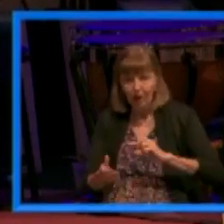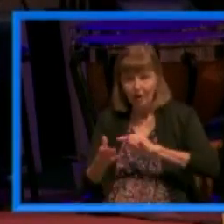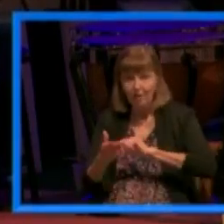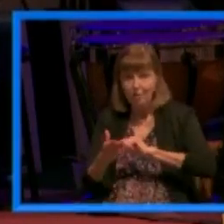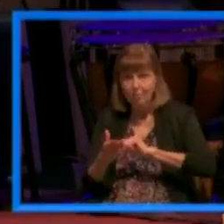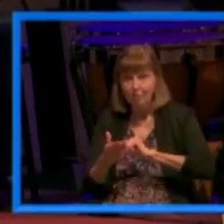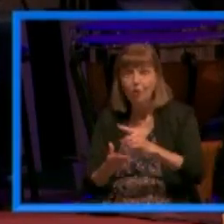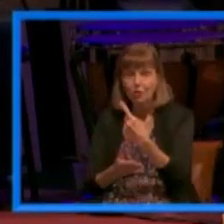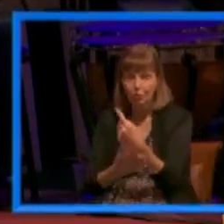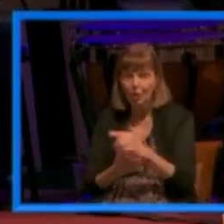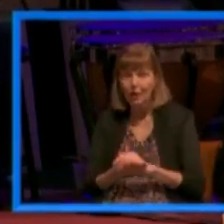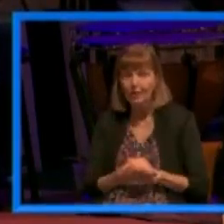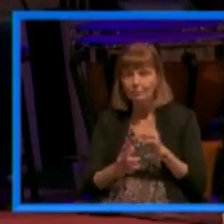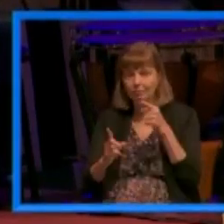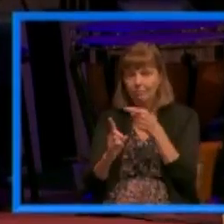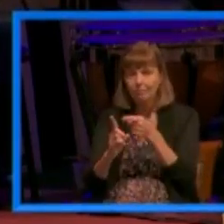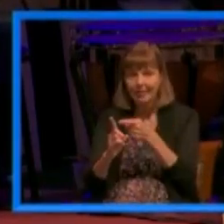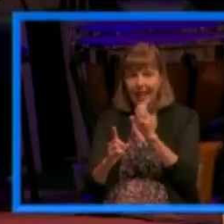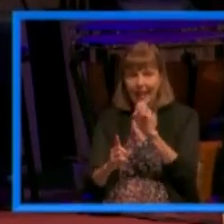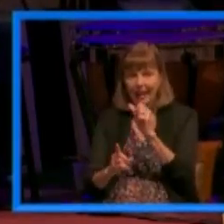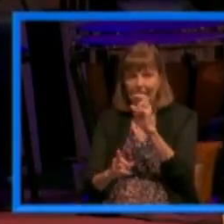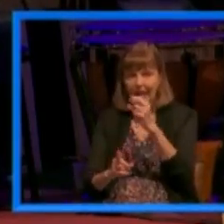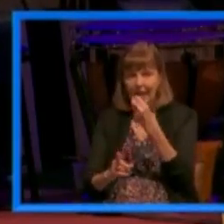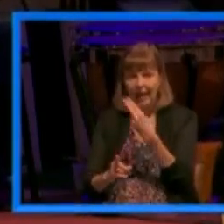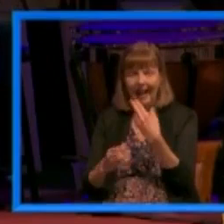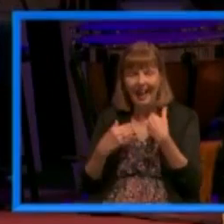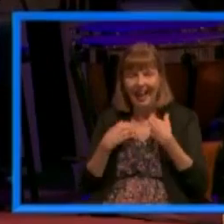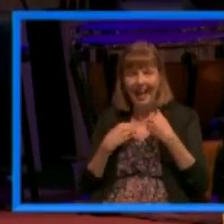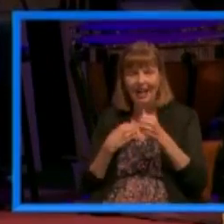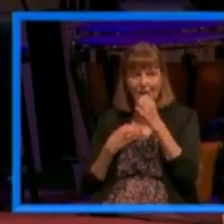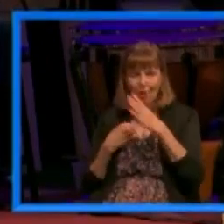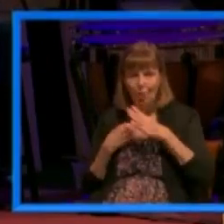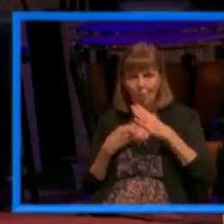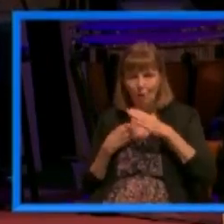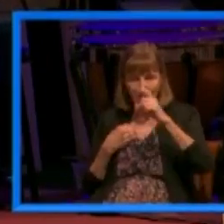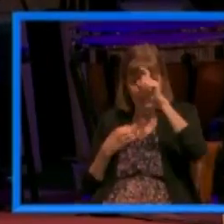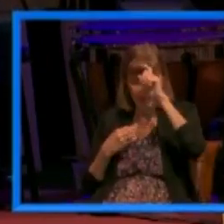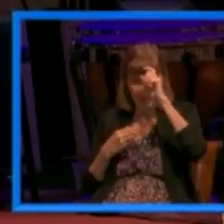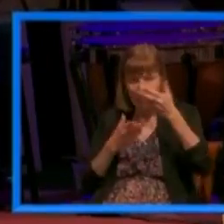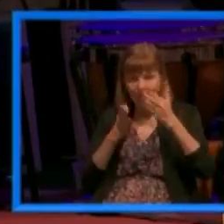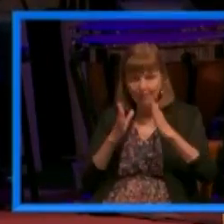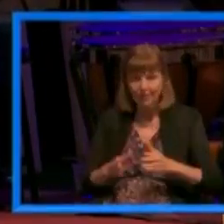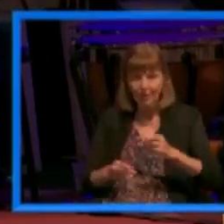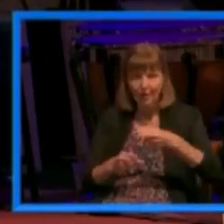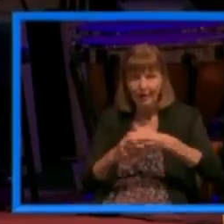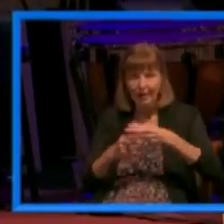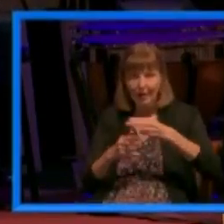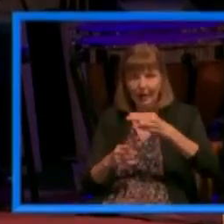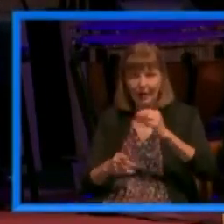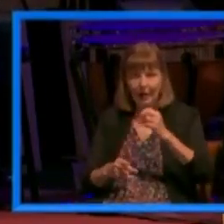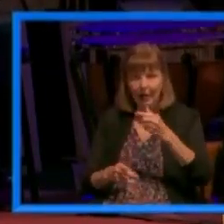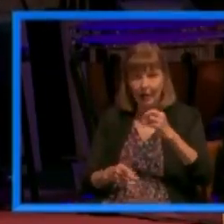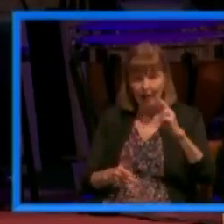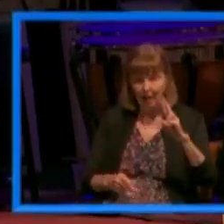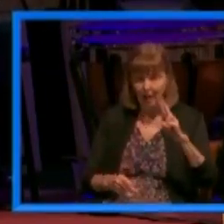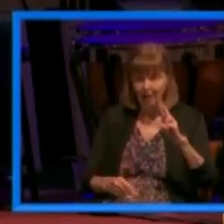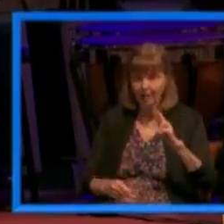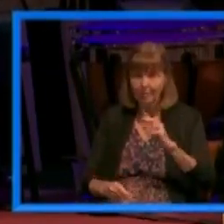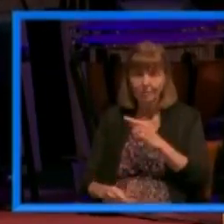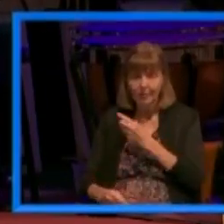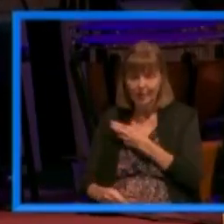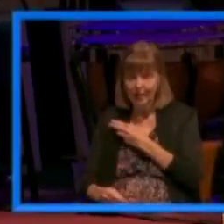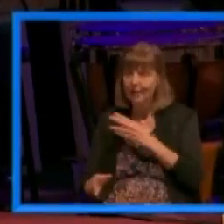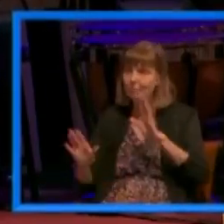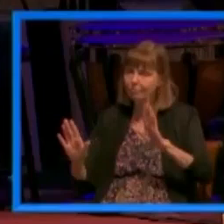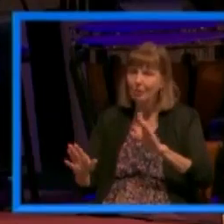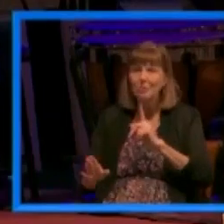verse one. It says, she had a female Egyptian servant named Hagar. No doubt this servant was given to her by Pharaoh in chapter 12,